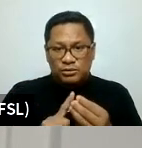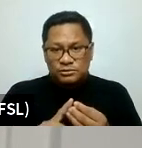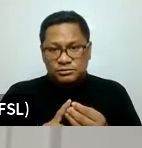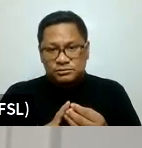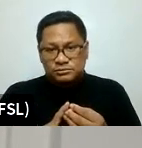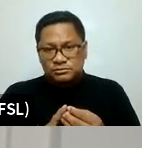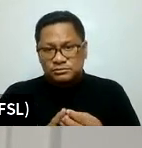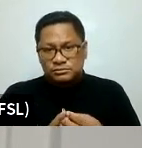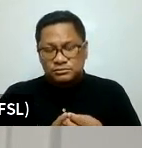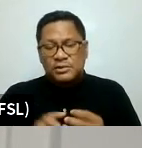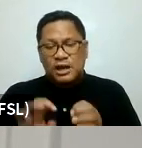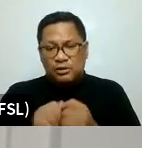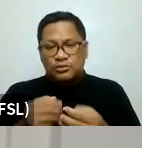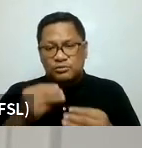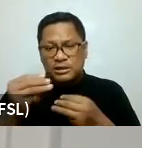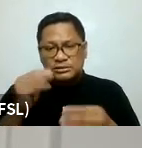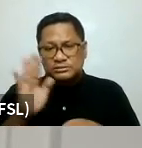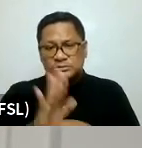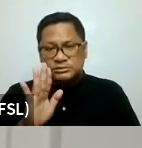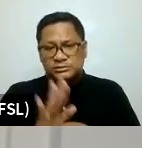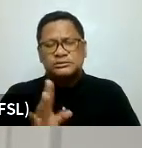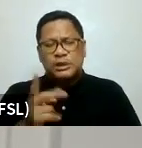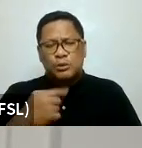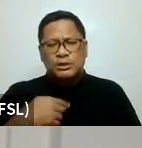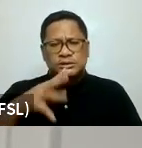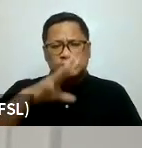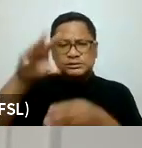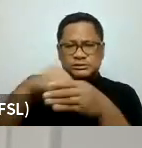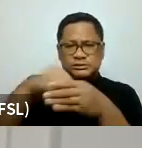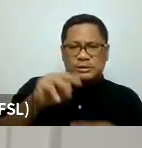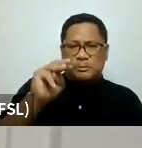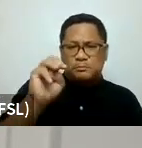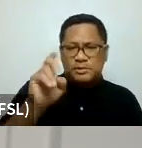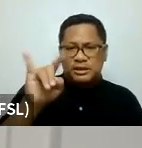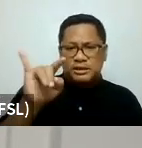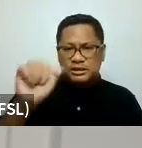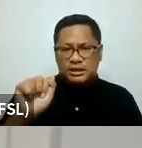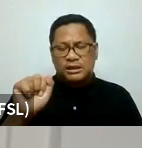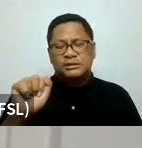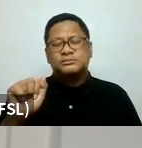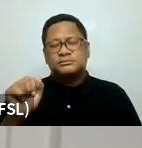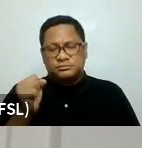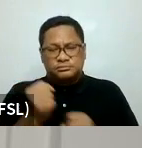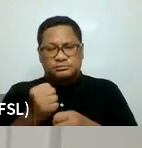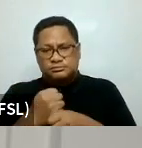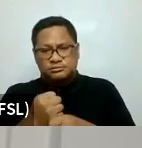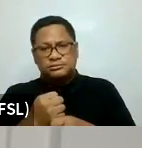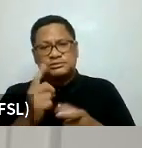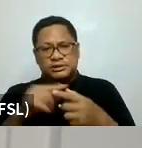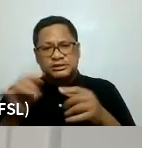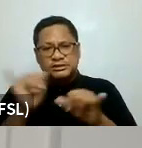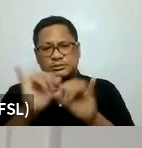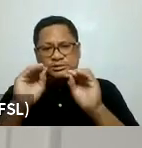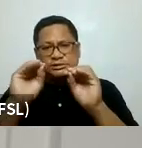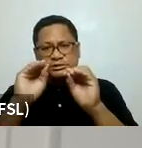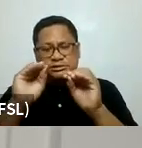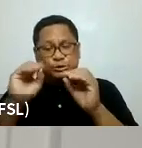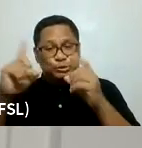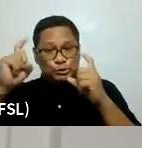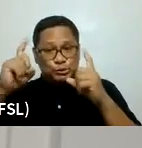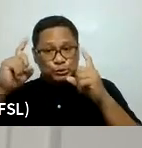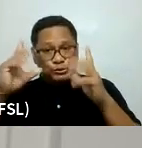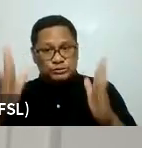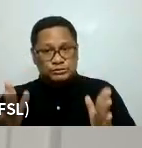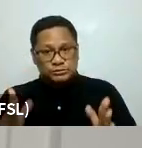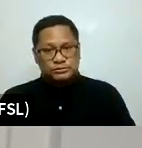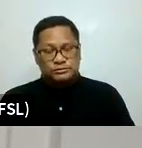about running a business. I was with the media production dito sa school na to, and I was also teaching photography